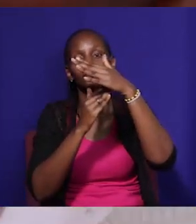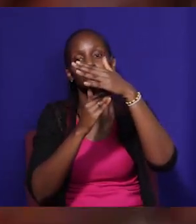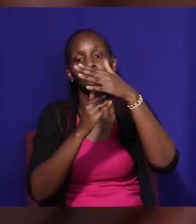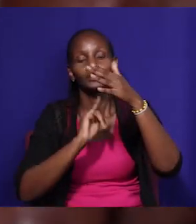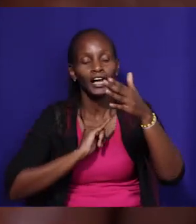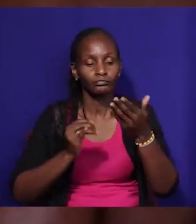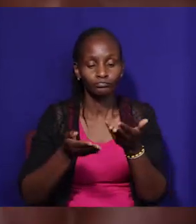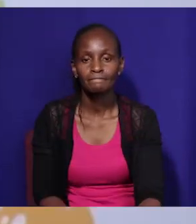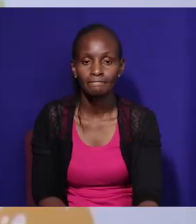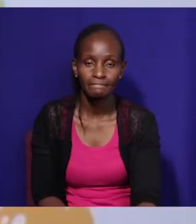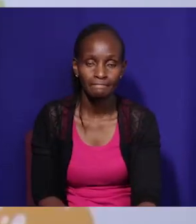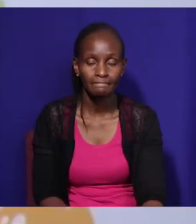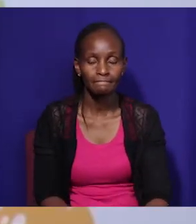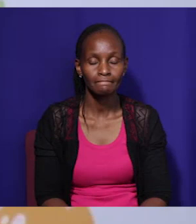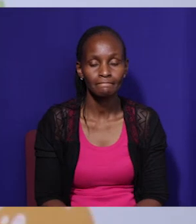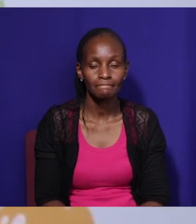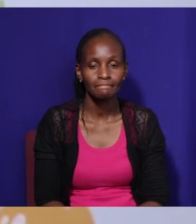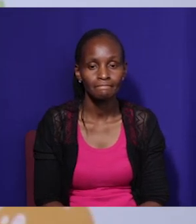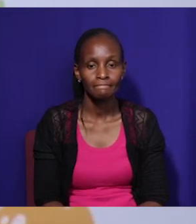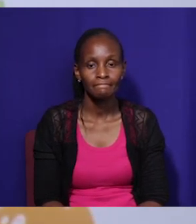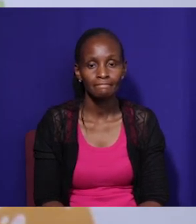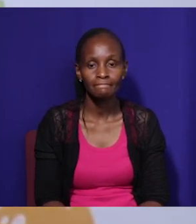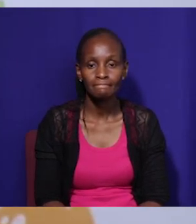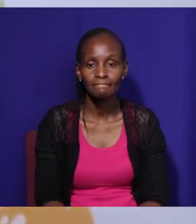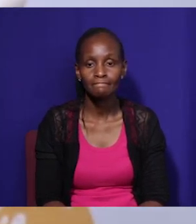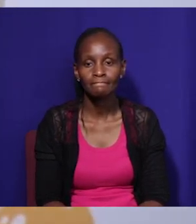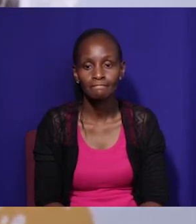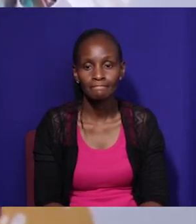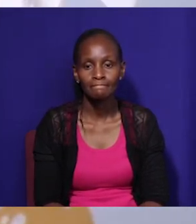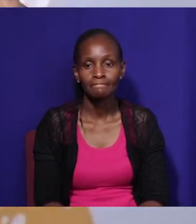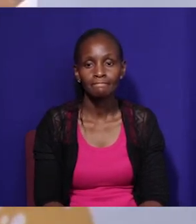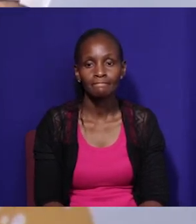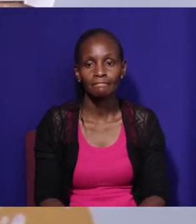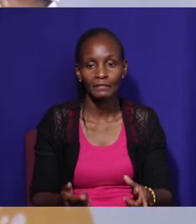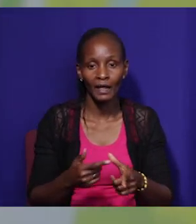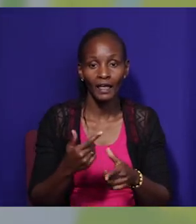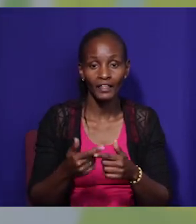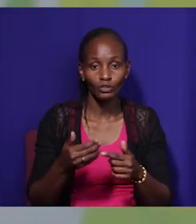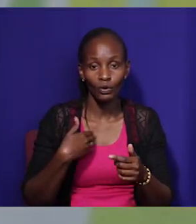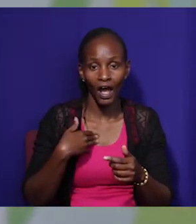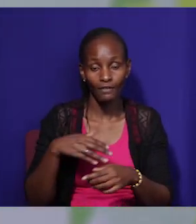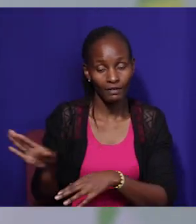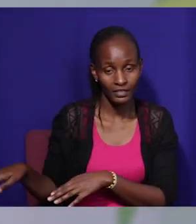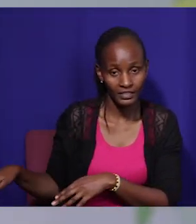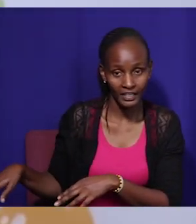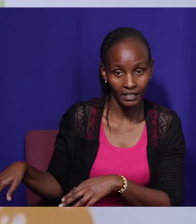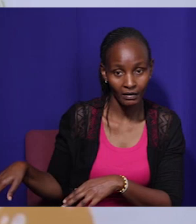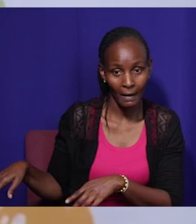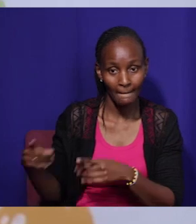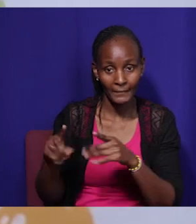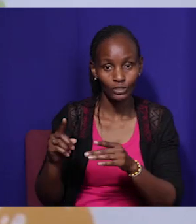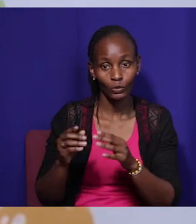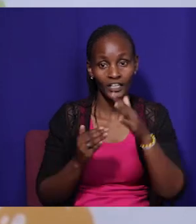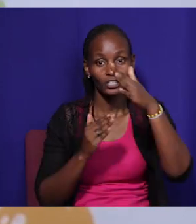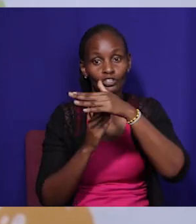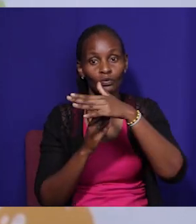there into the middle. On one end of what you have, you'll have a tail. On the top part,